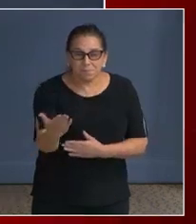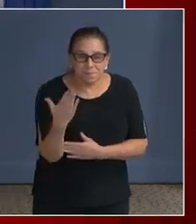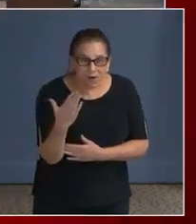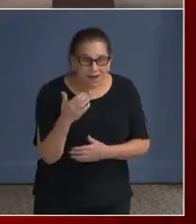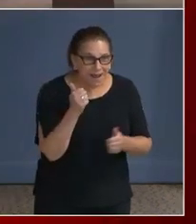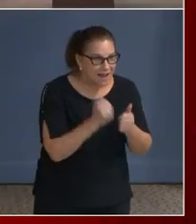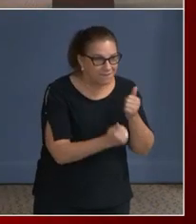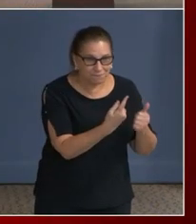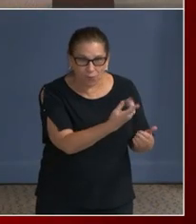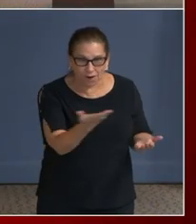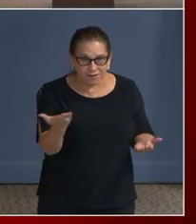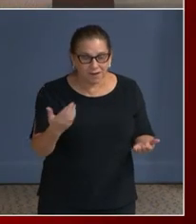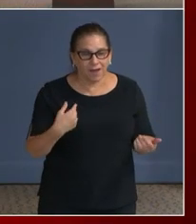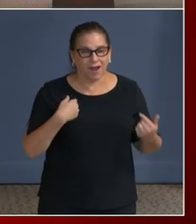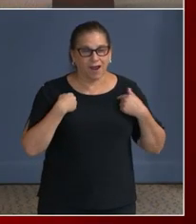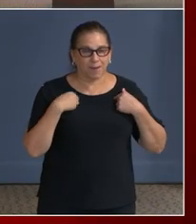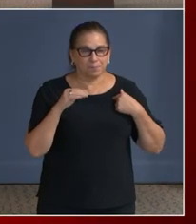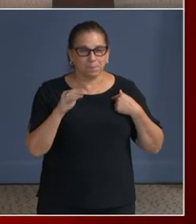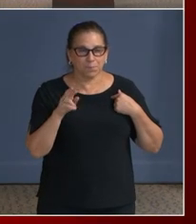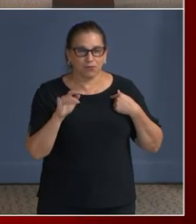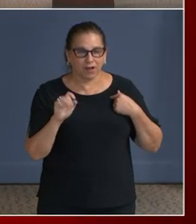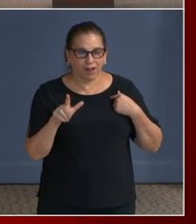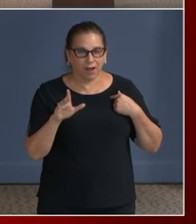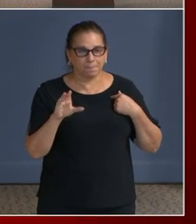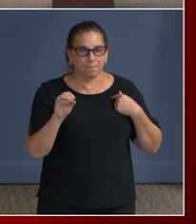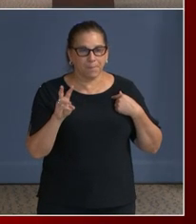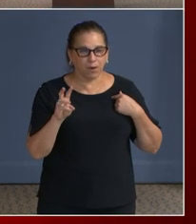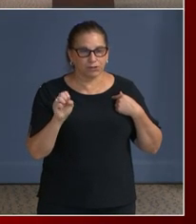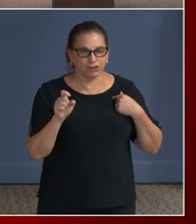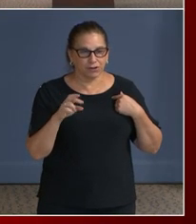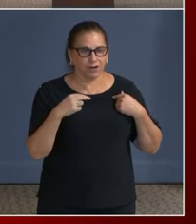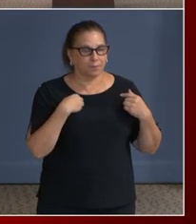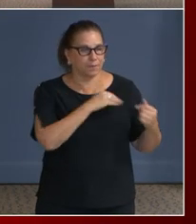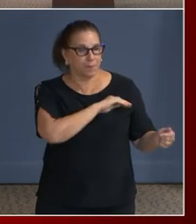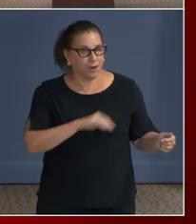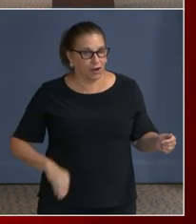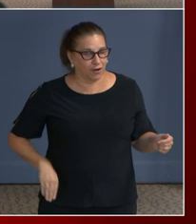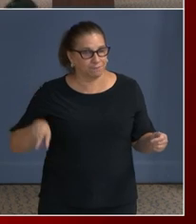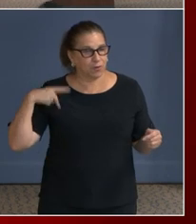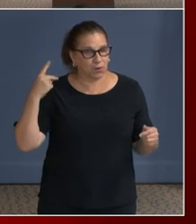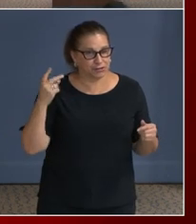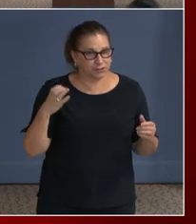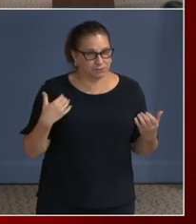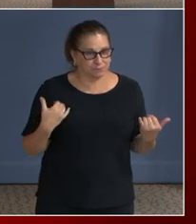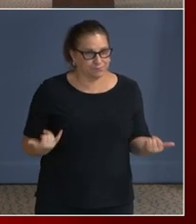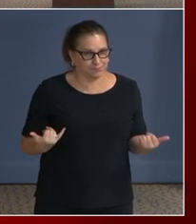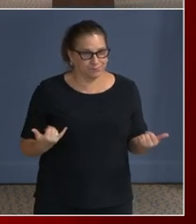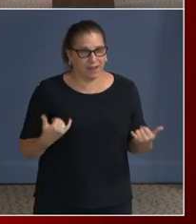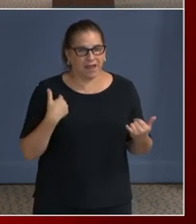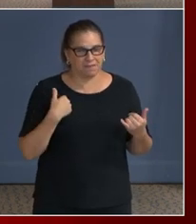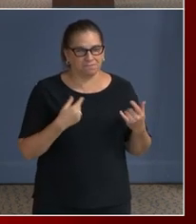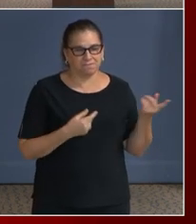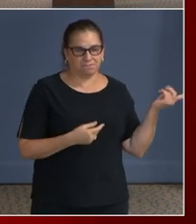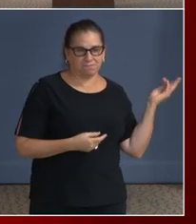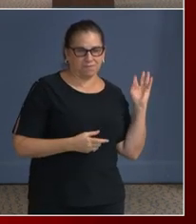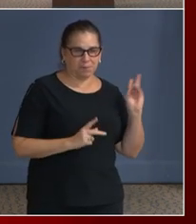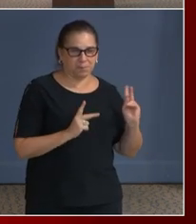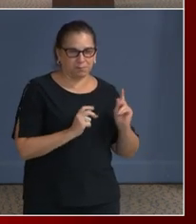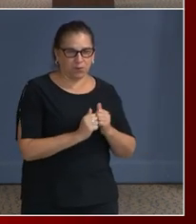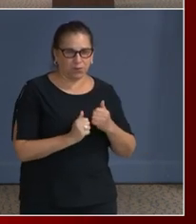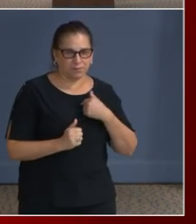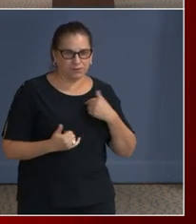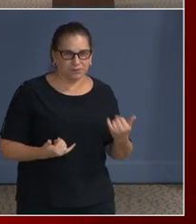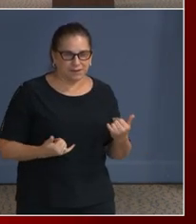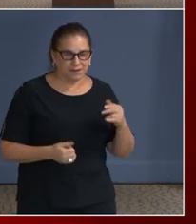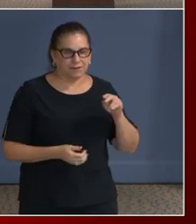And I'm Muriel Bowser. I'm the mayor of Washington, D.C. I'm joined by LaQuandra Nesbitt, the district's director of